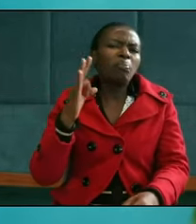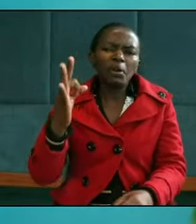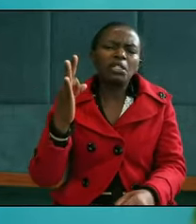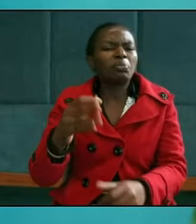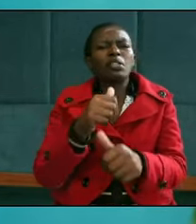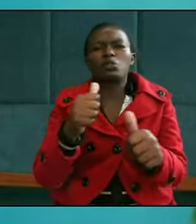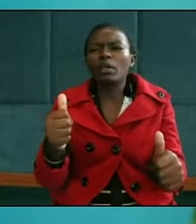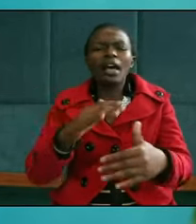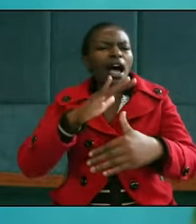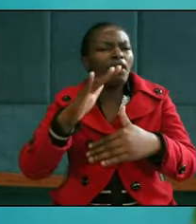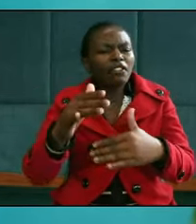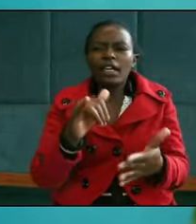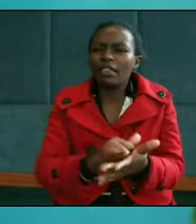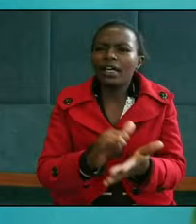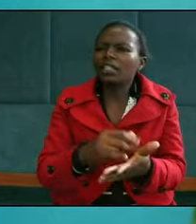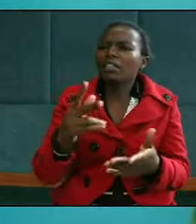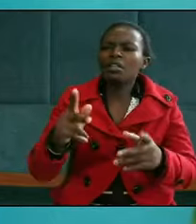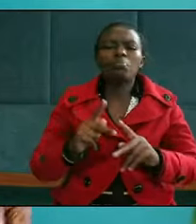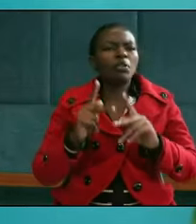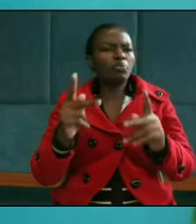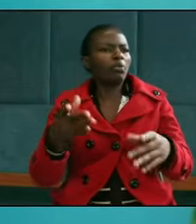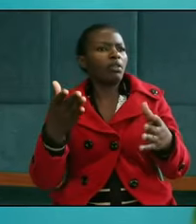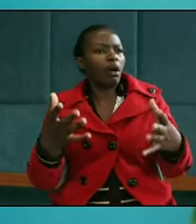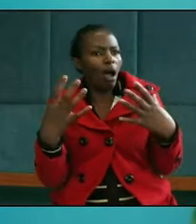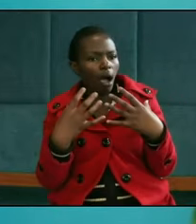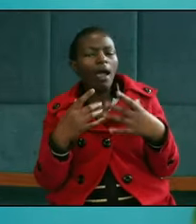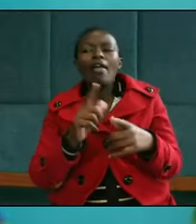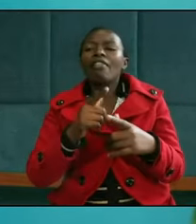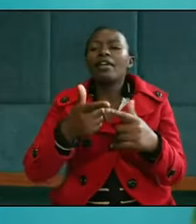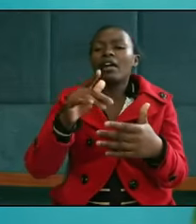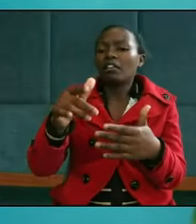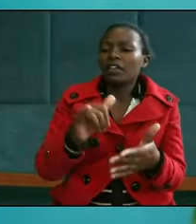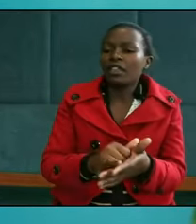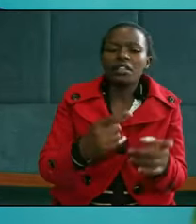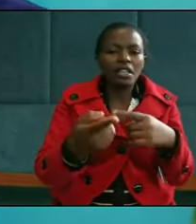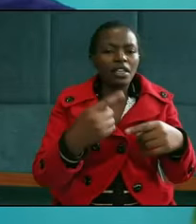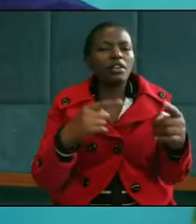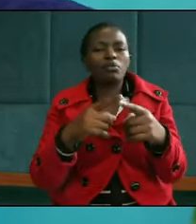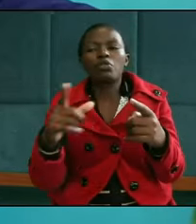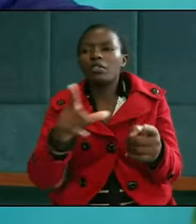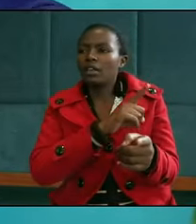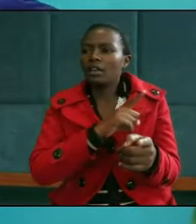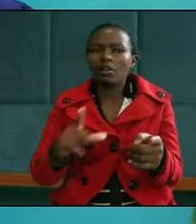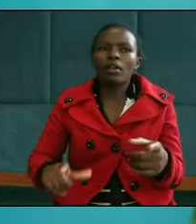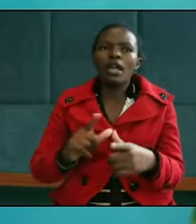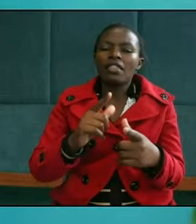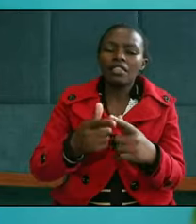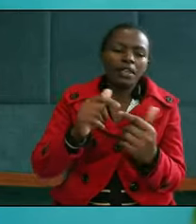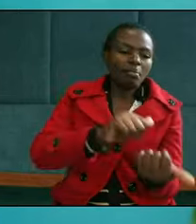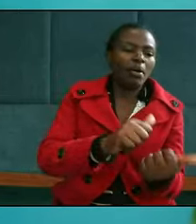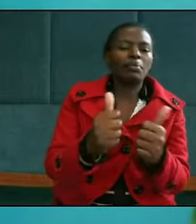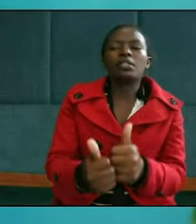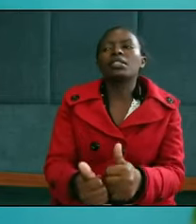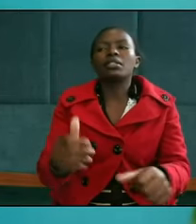people of God, I preached there, and the people were shocked. And the people came to the Lord, and I baptized 100 people. Arrogance of the